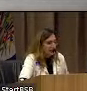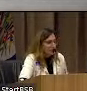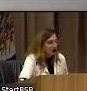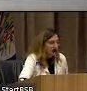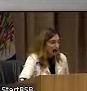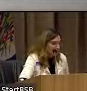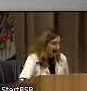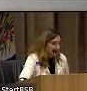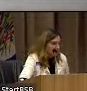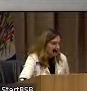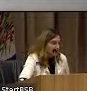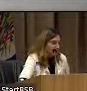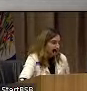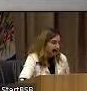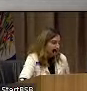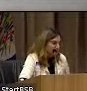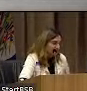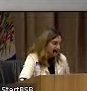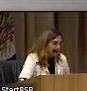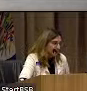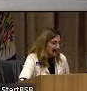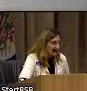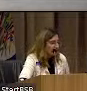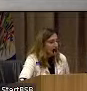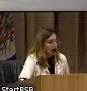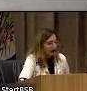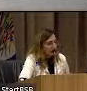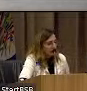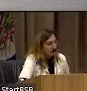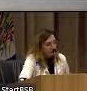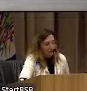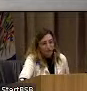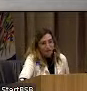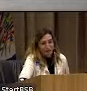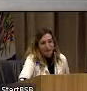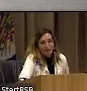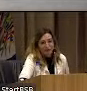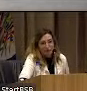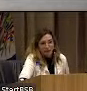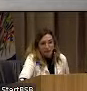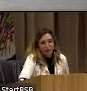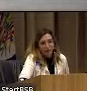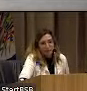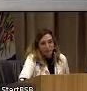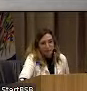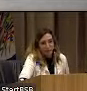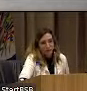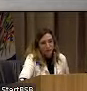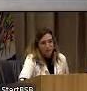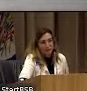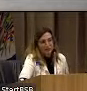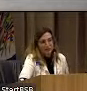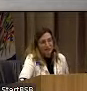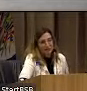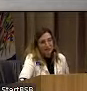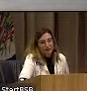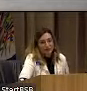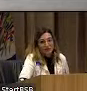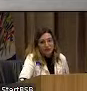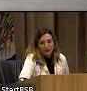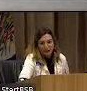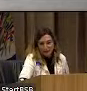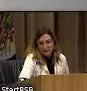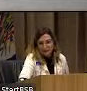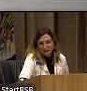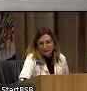called to help with COVID. We had a place for helicopters to